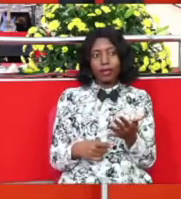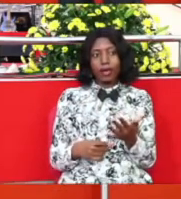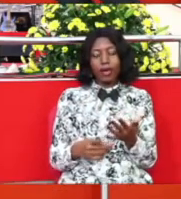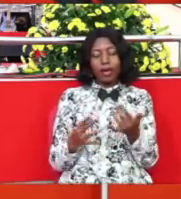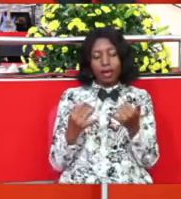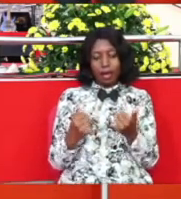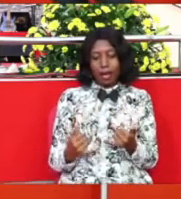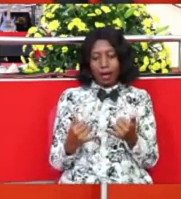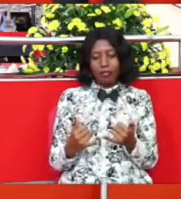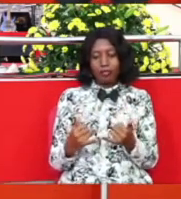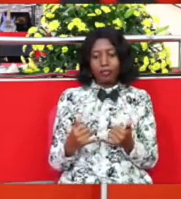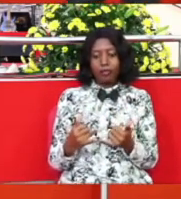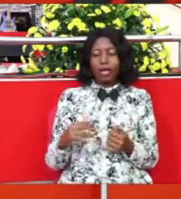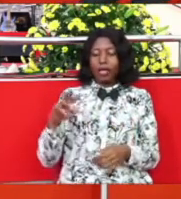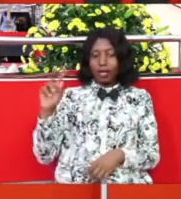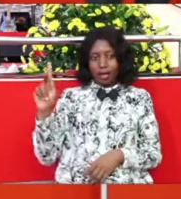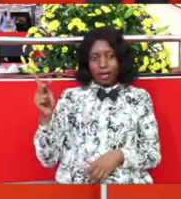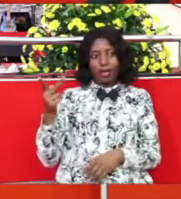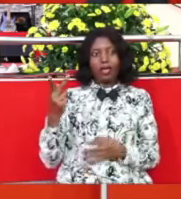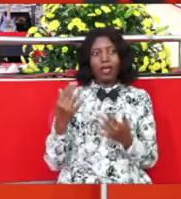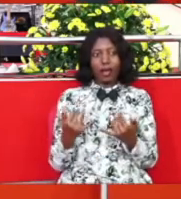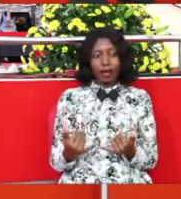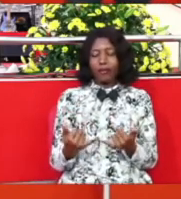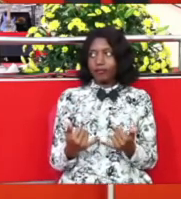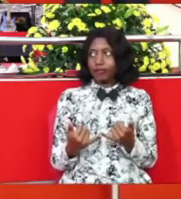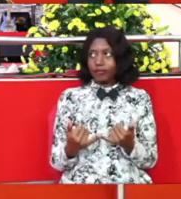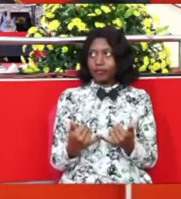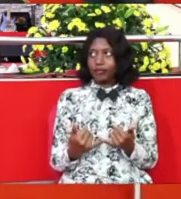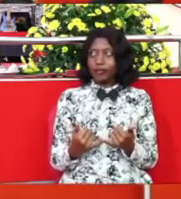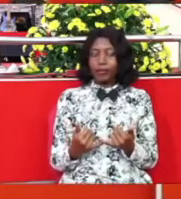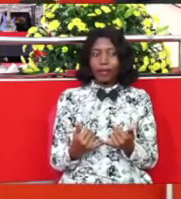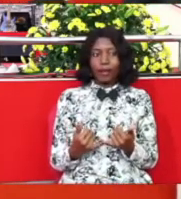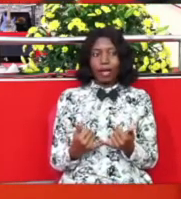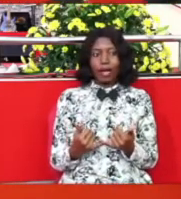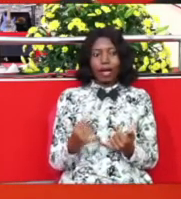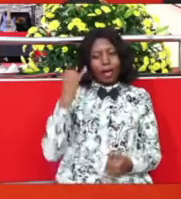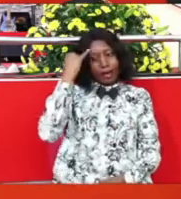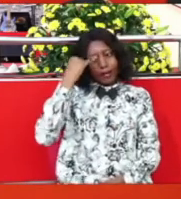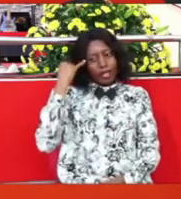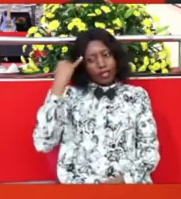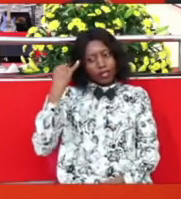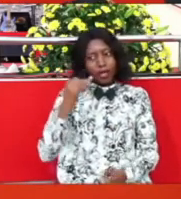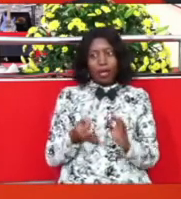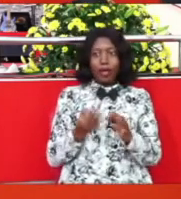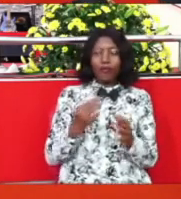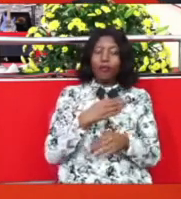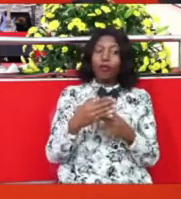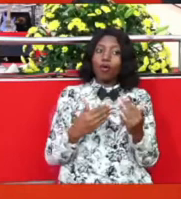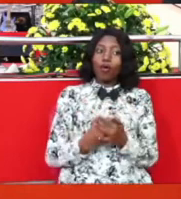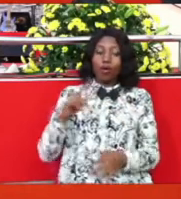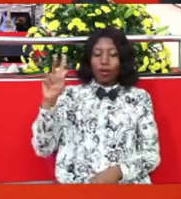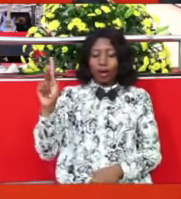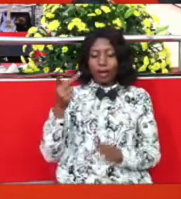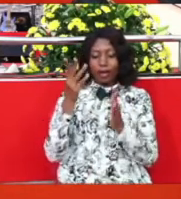in the country right now, katika inchi, can you imagine if all Kenyans that you'd meet would embrace